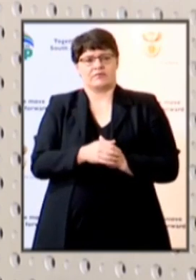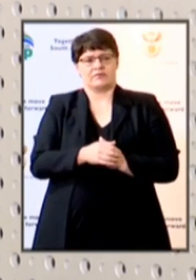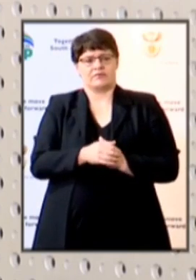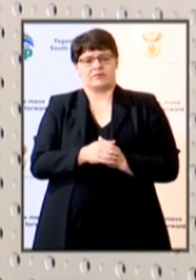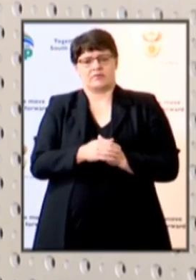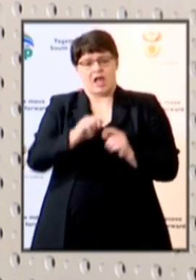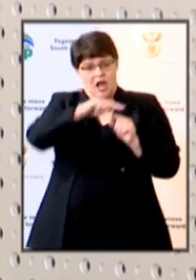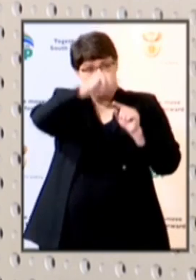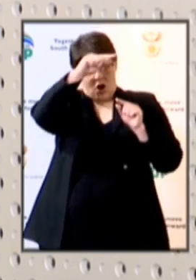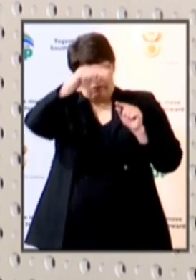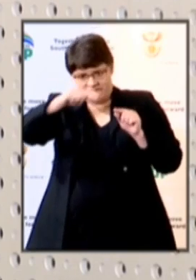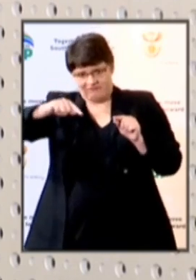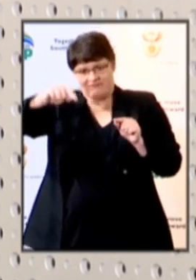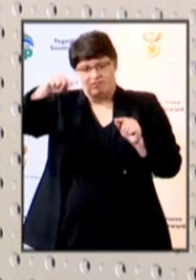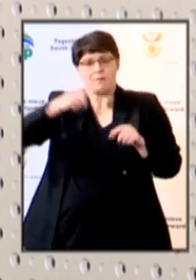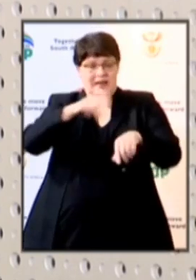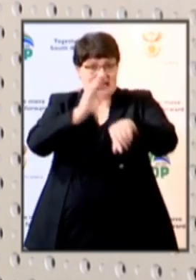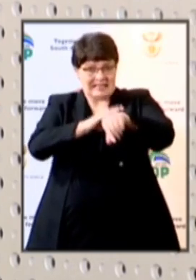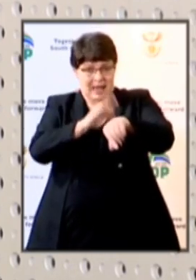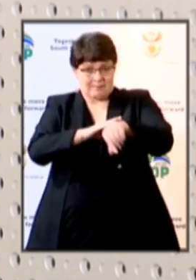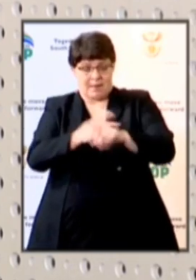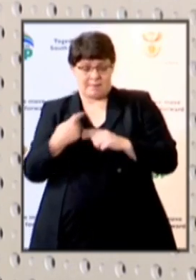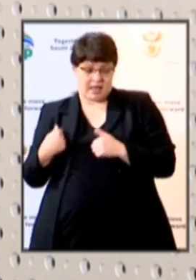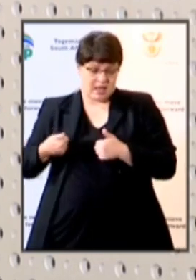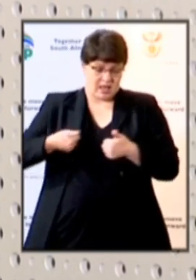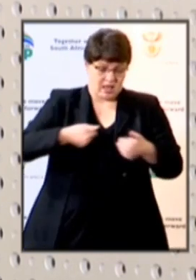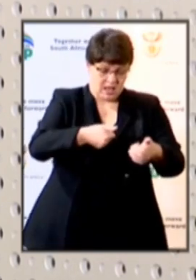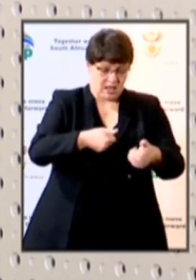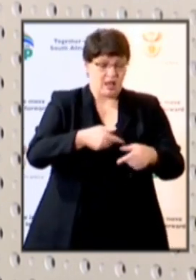The curfew means when you come back from work,